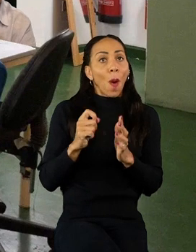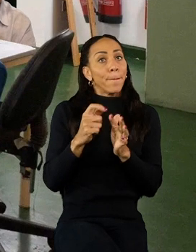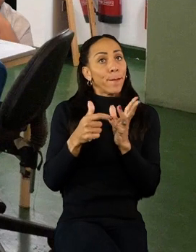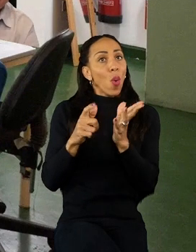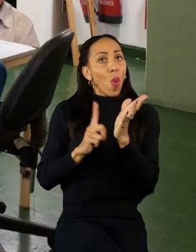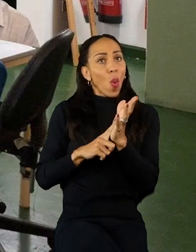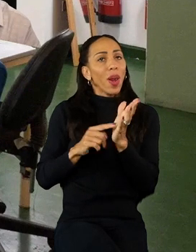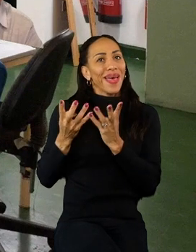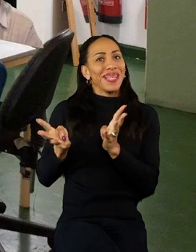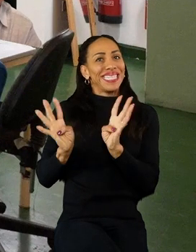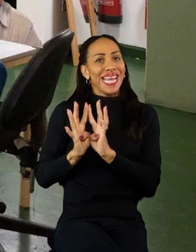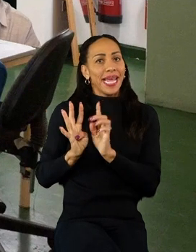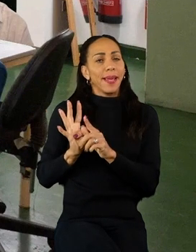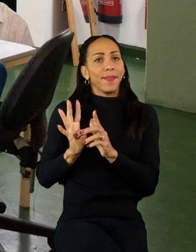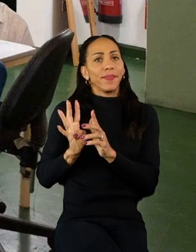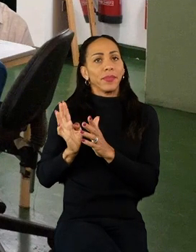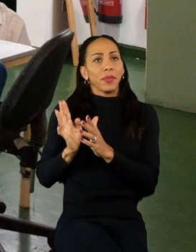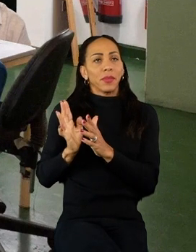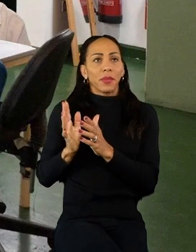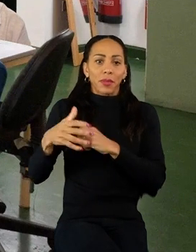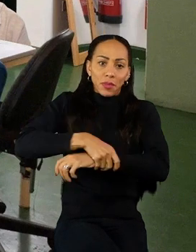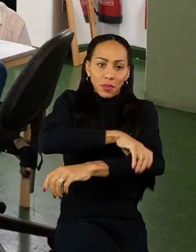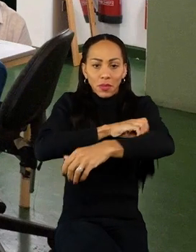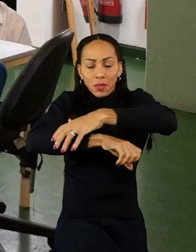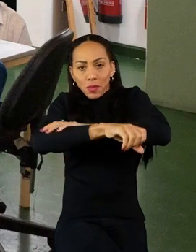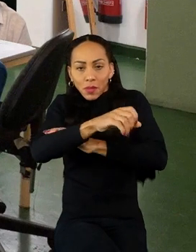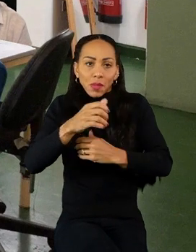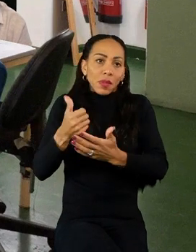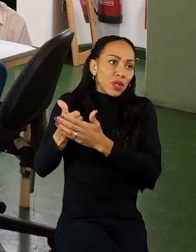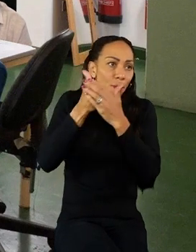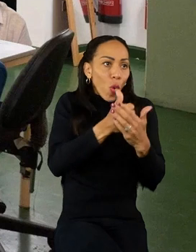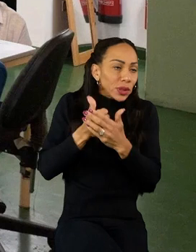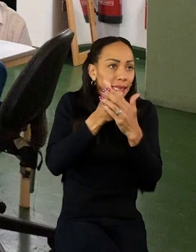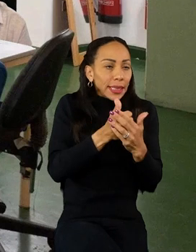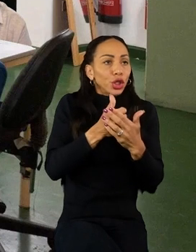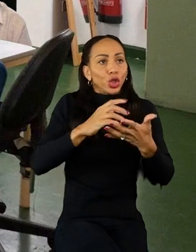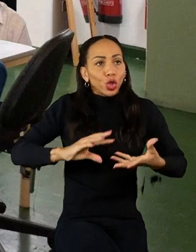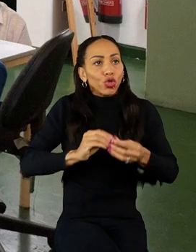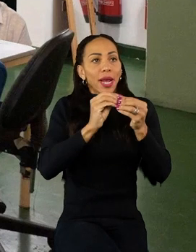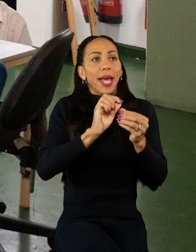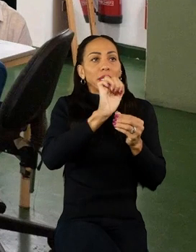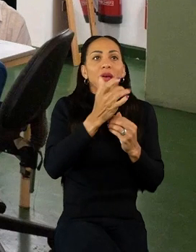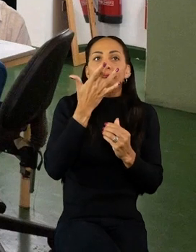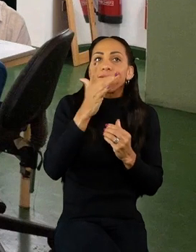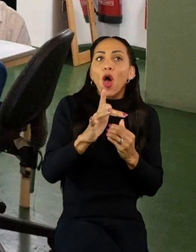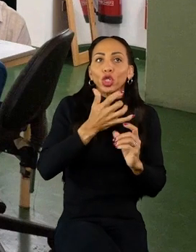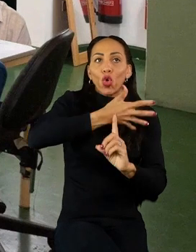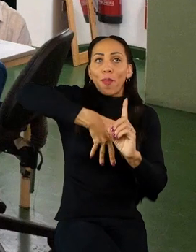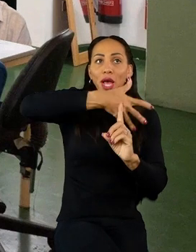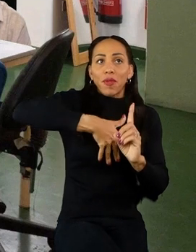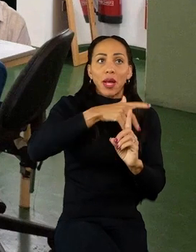Paul and the team were working hard to sort of help create a lot of the virtual backgrounds. So certain